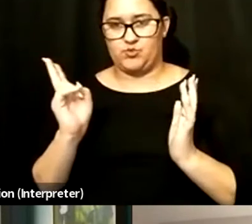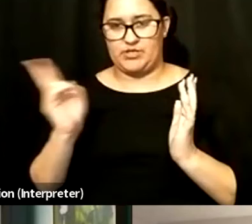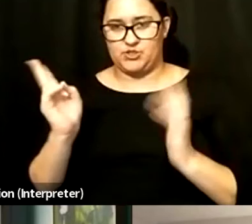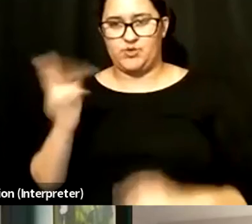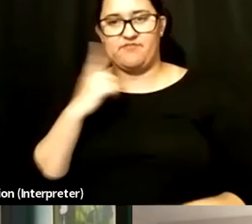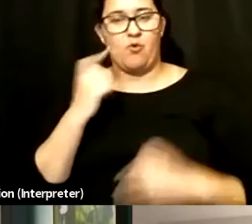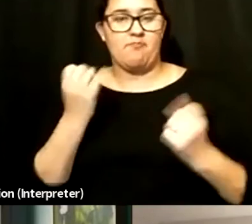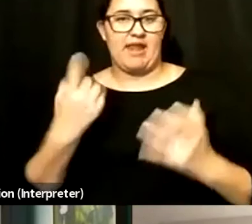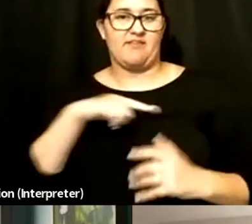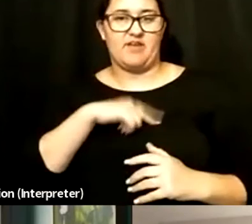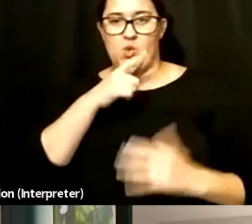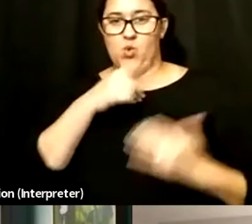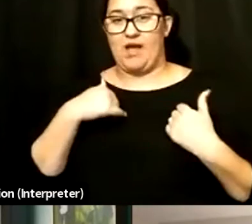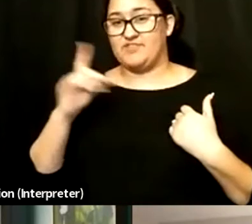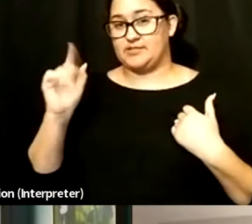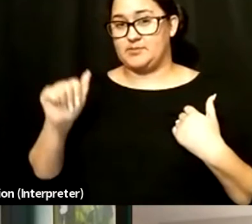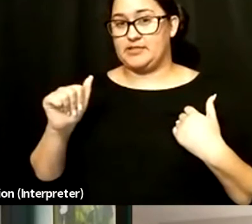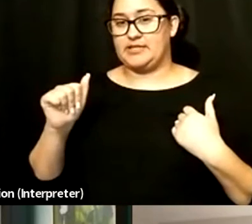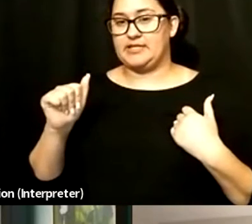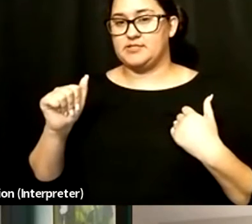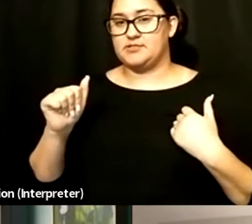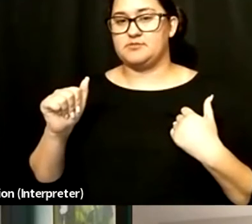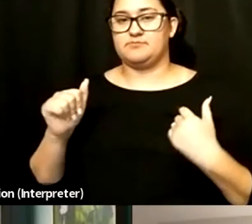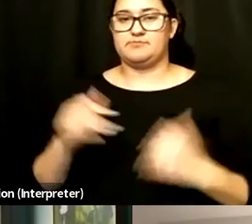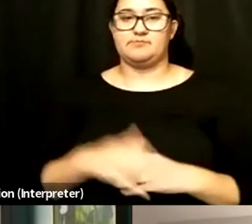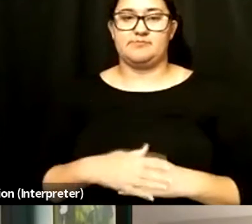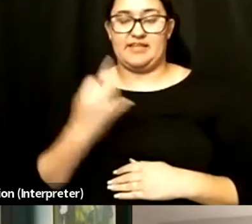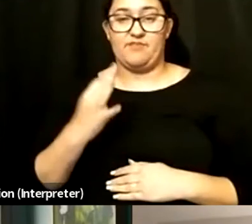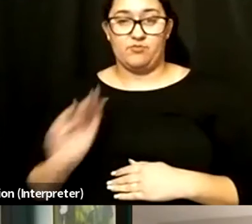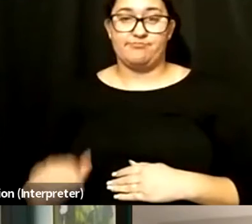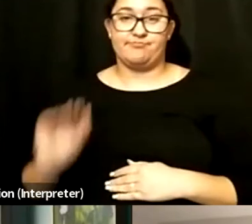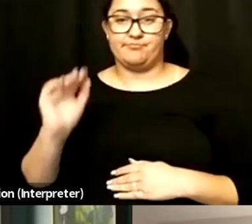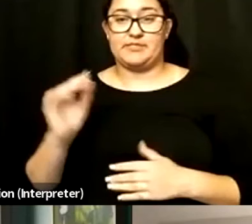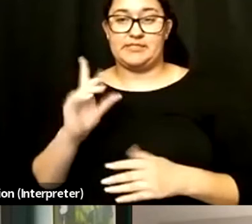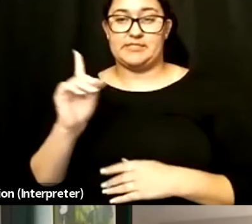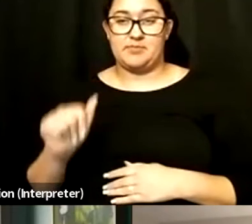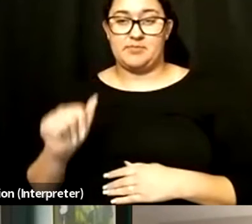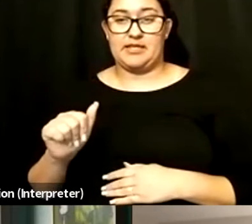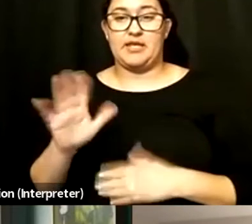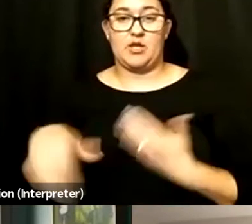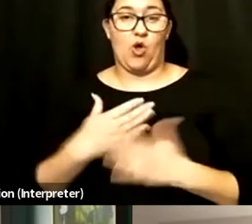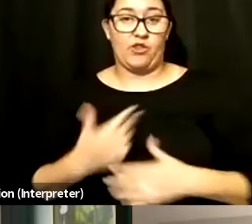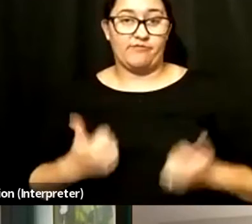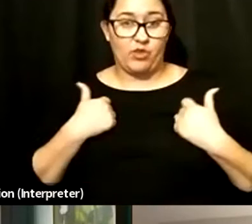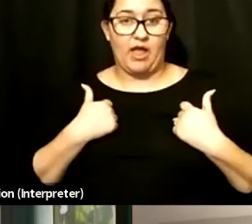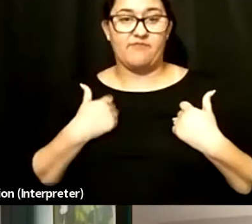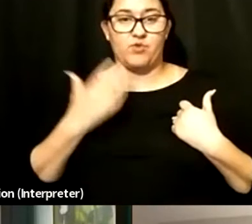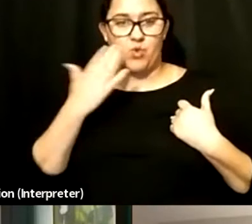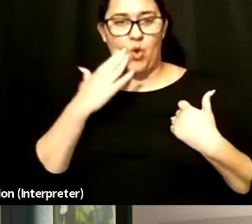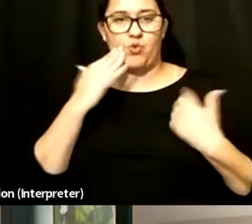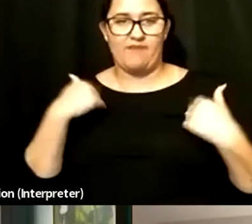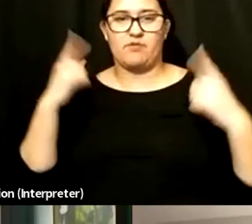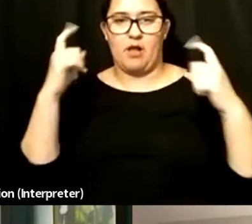do, particularly when you've had a disability all your life, or most of your life. And so, I